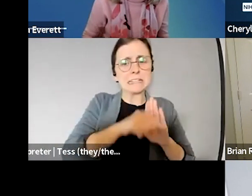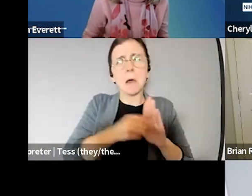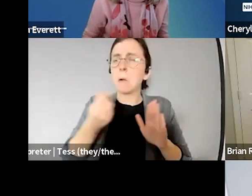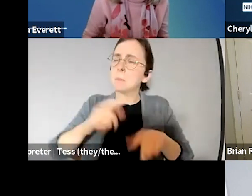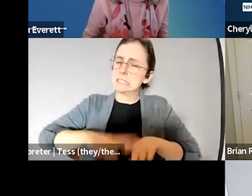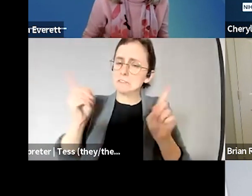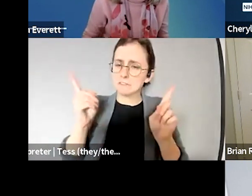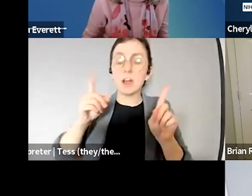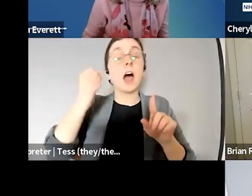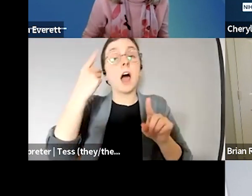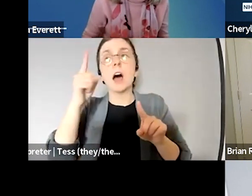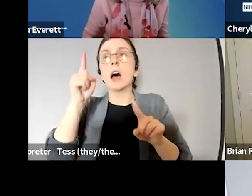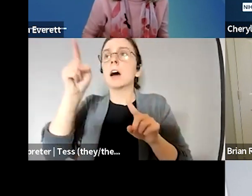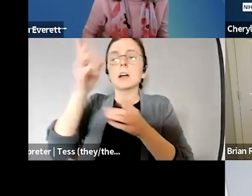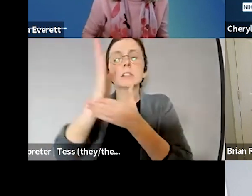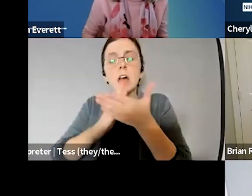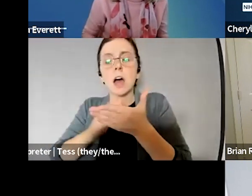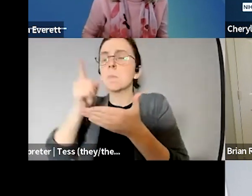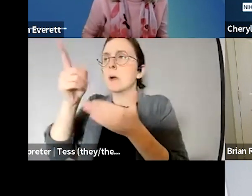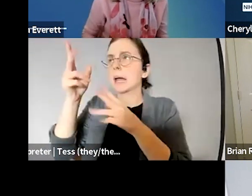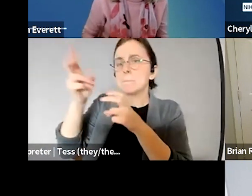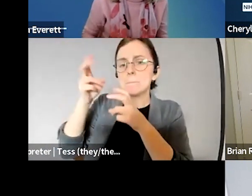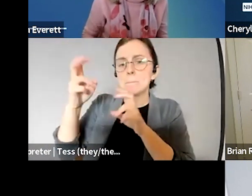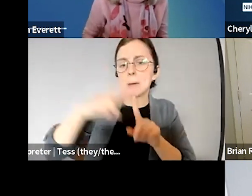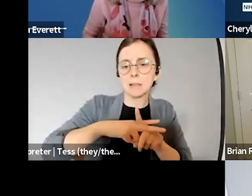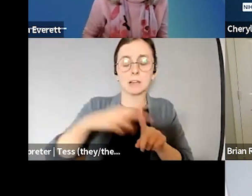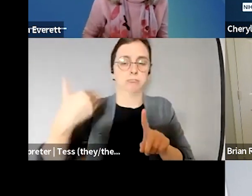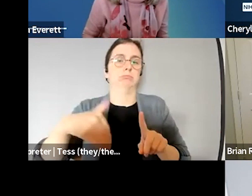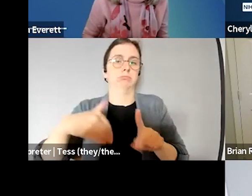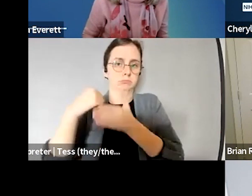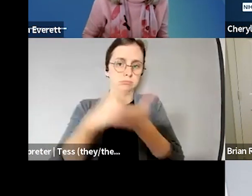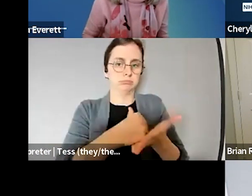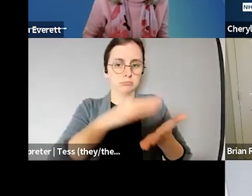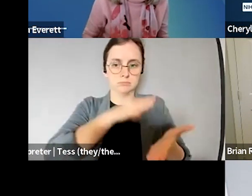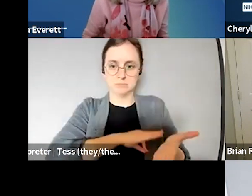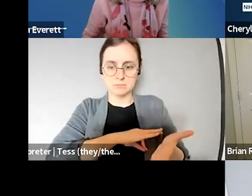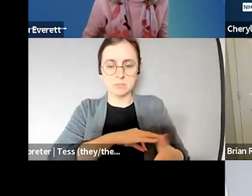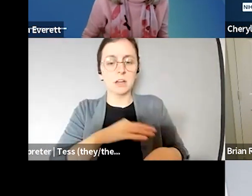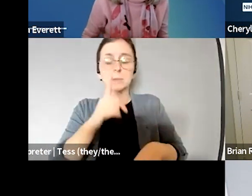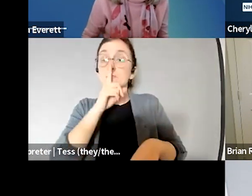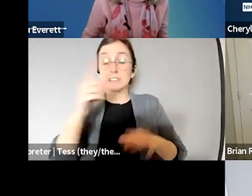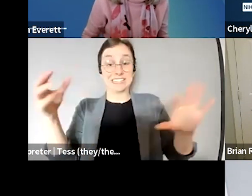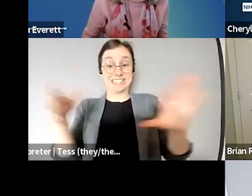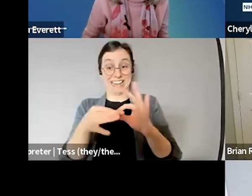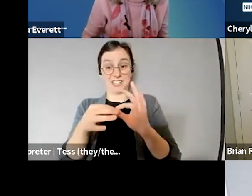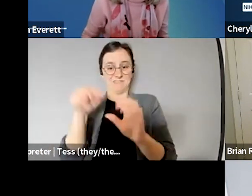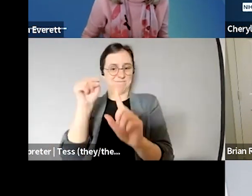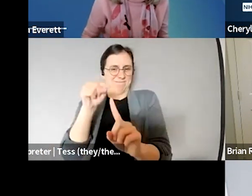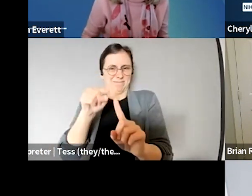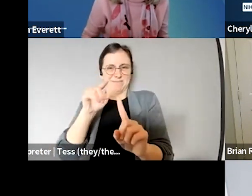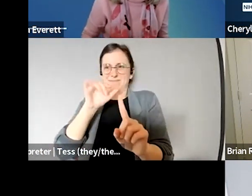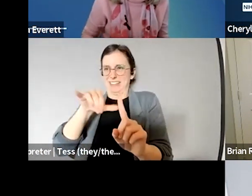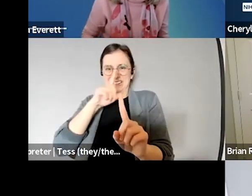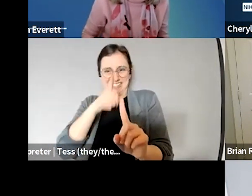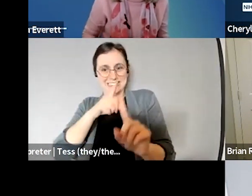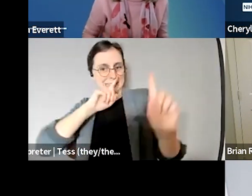can be extremely helpful. But I think the connection has always been the answer here. It's just using that